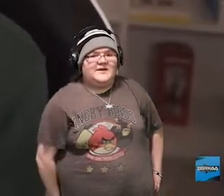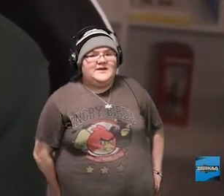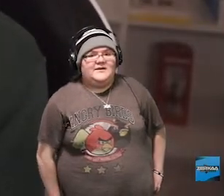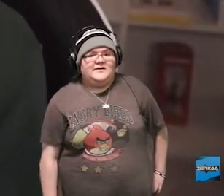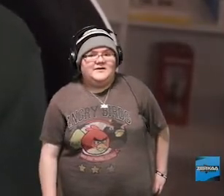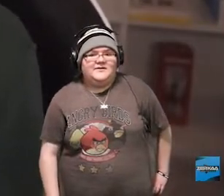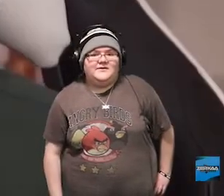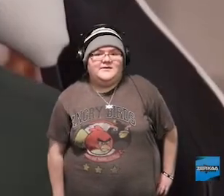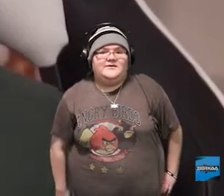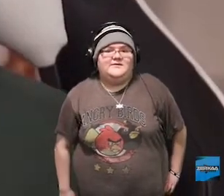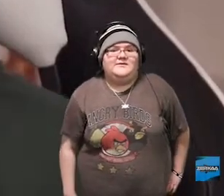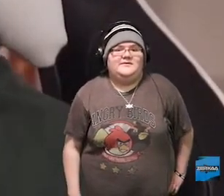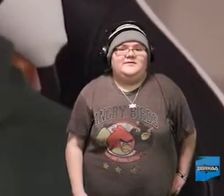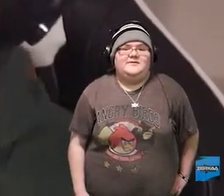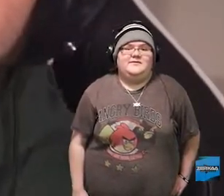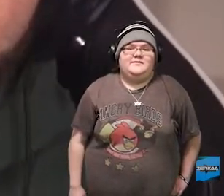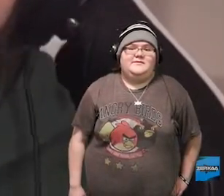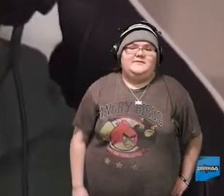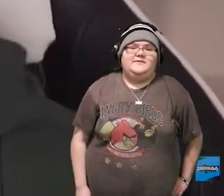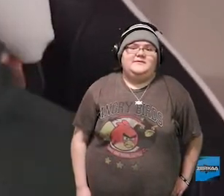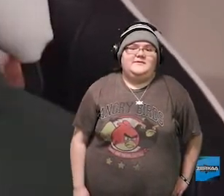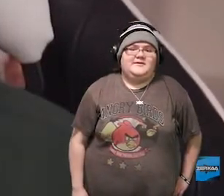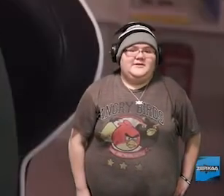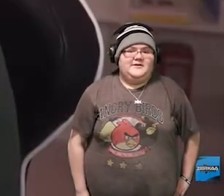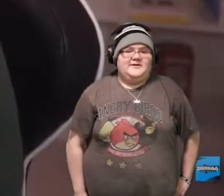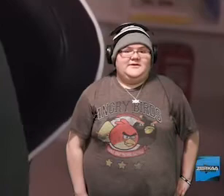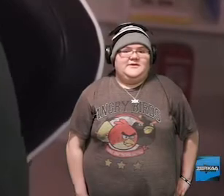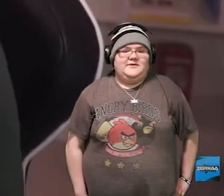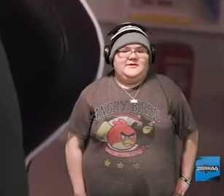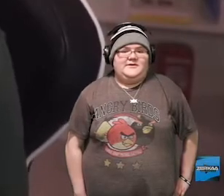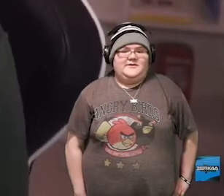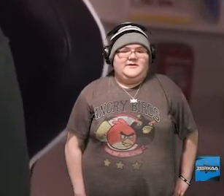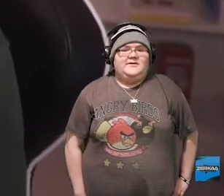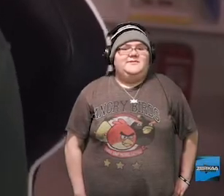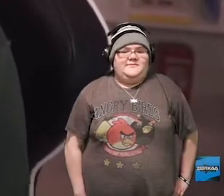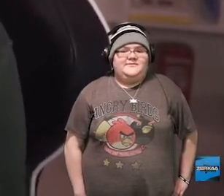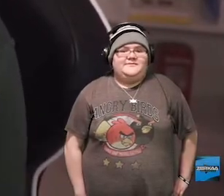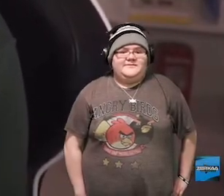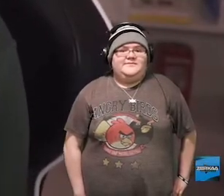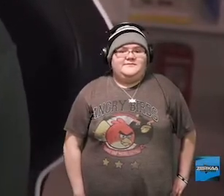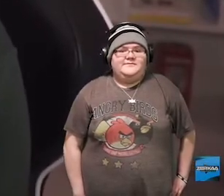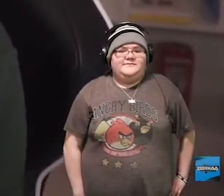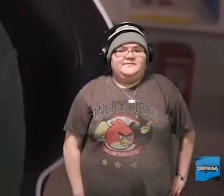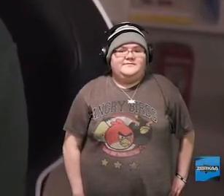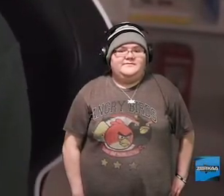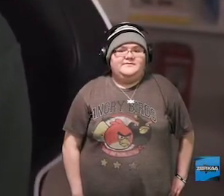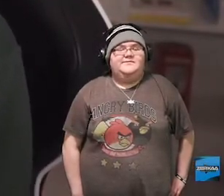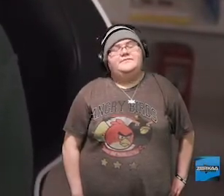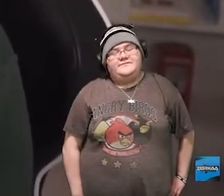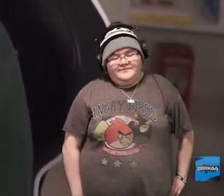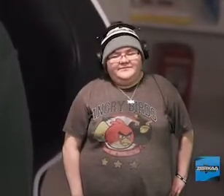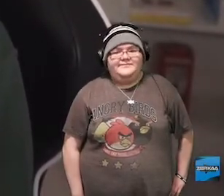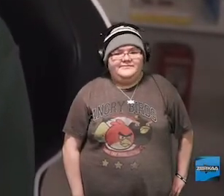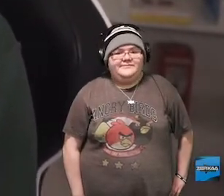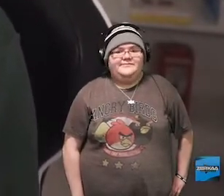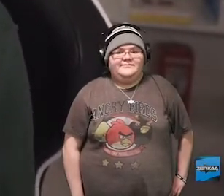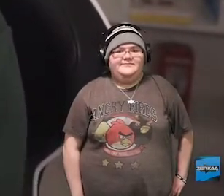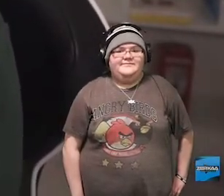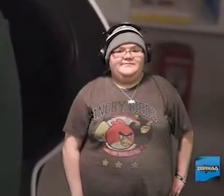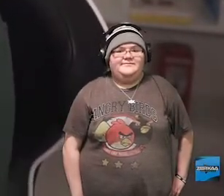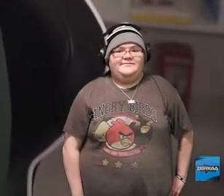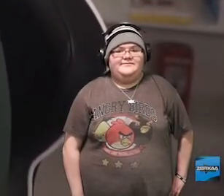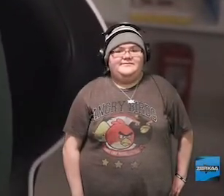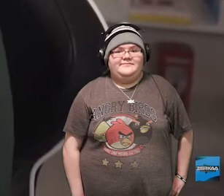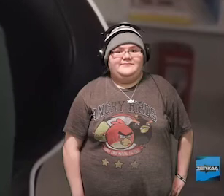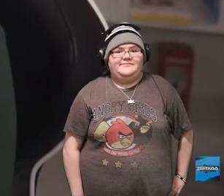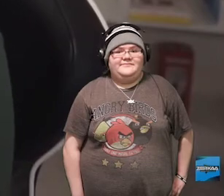like drinking water over soda, whether that be eating less sweets and eating more like, I guess, just healthier foods like chicken and rice, more full foods, more whole foods, less processed meals, then yeah,